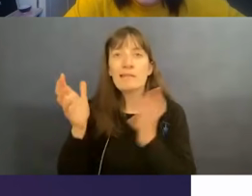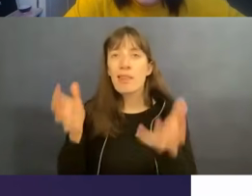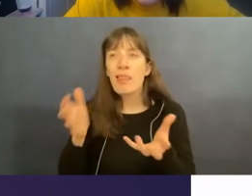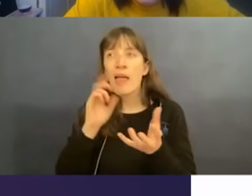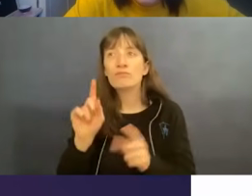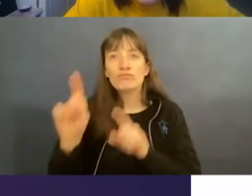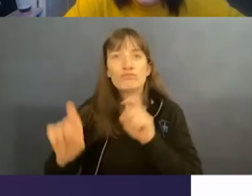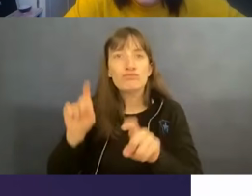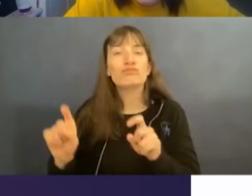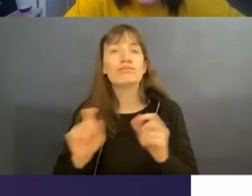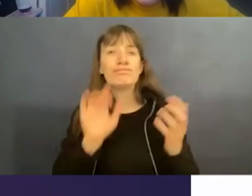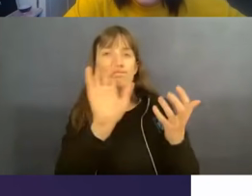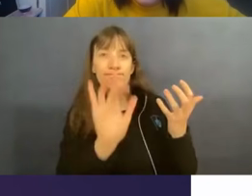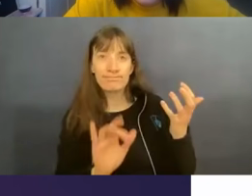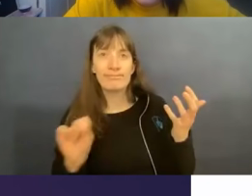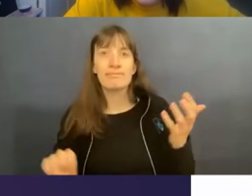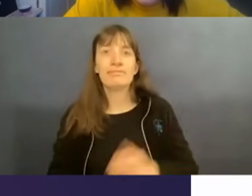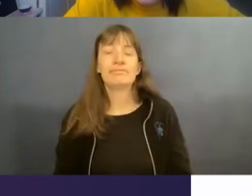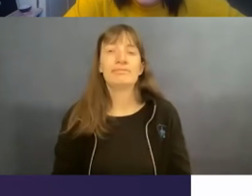here.